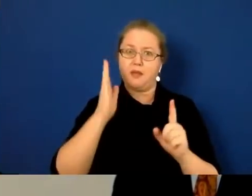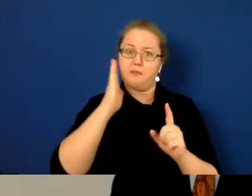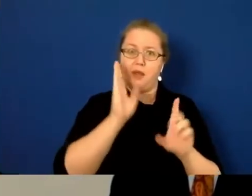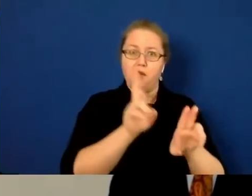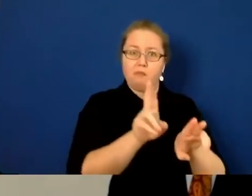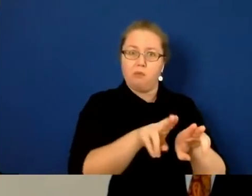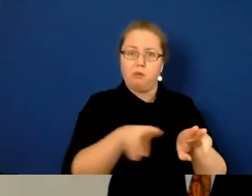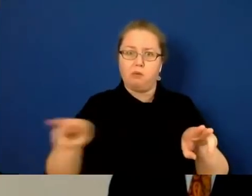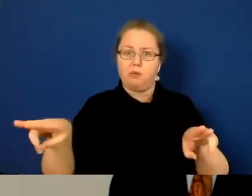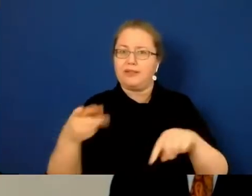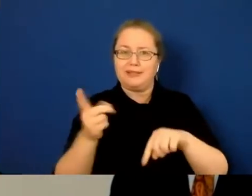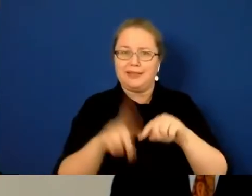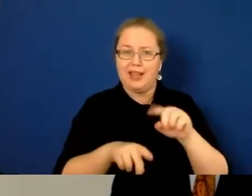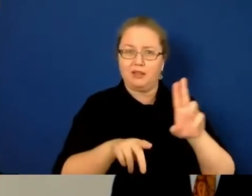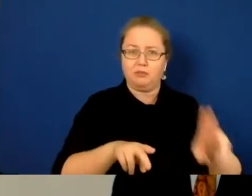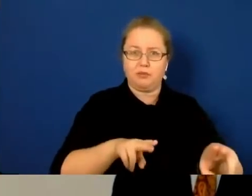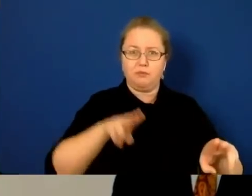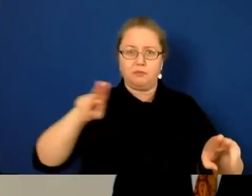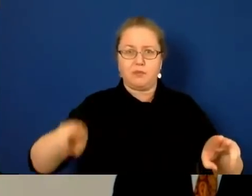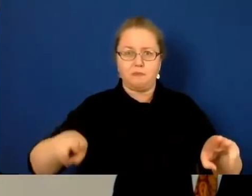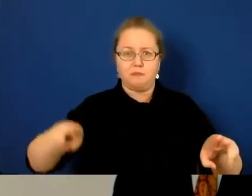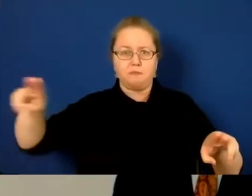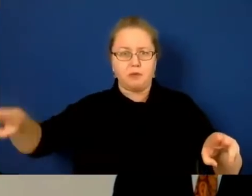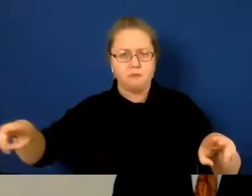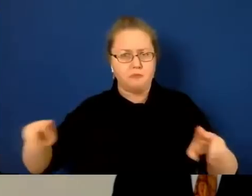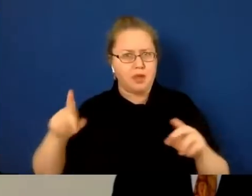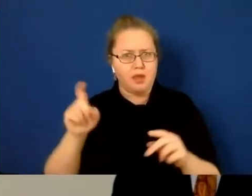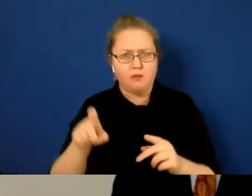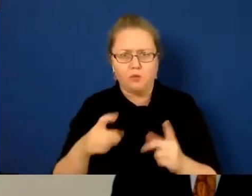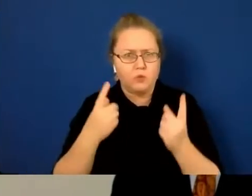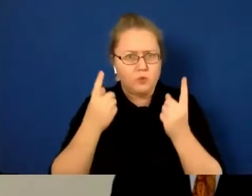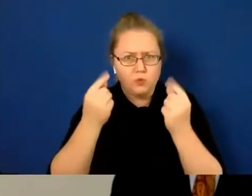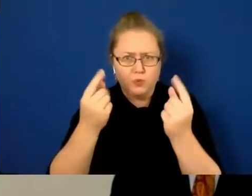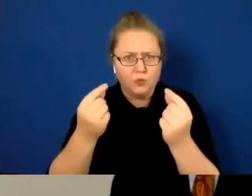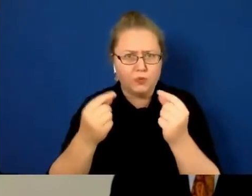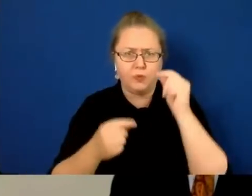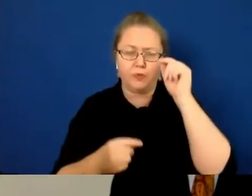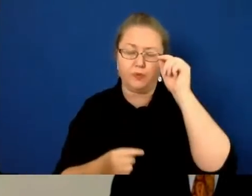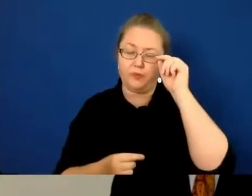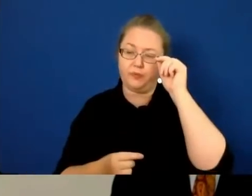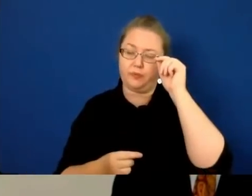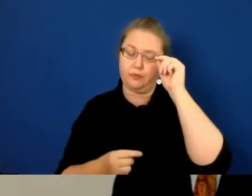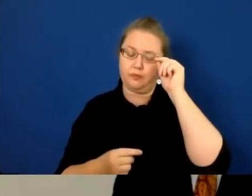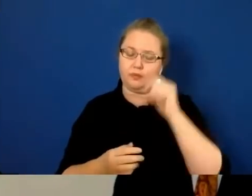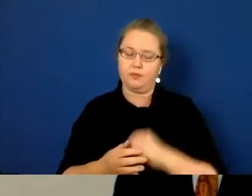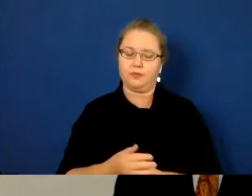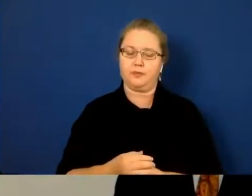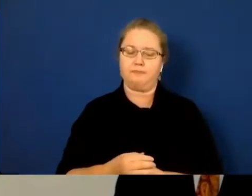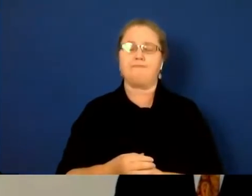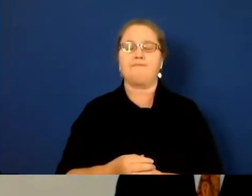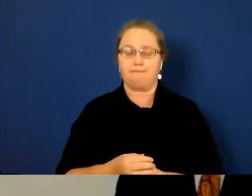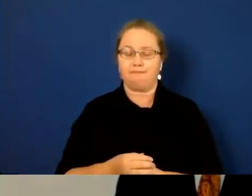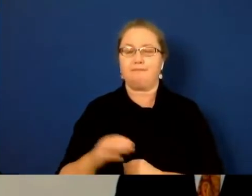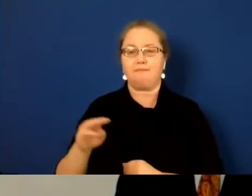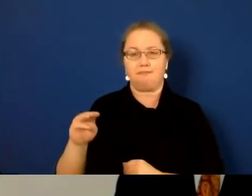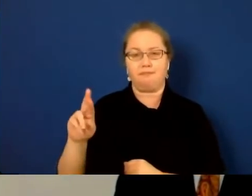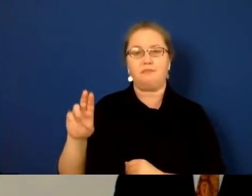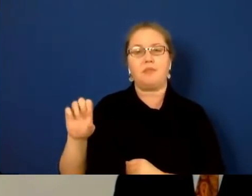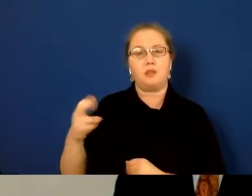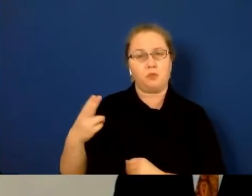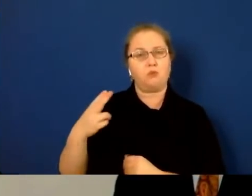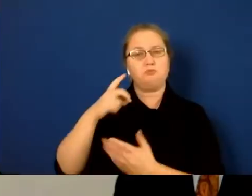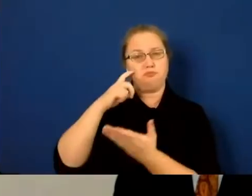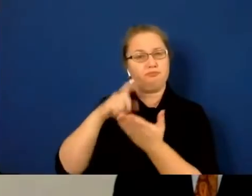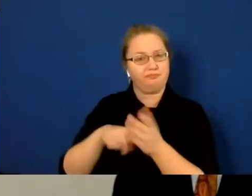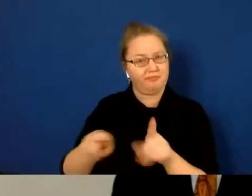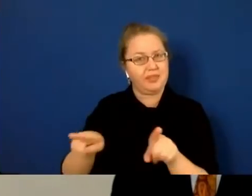Yeah, I do. Thank you. With weather getting colder, how should community groups and cities navigate addressing homeless populations